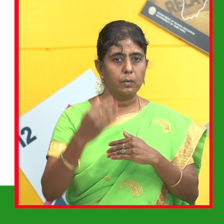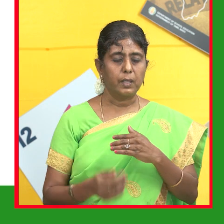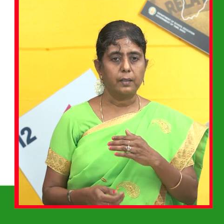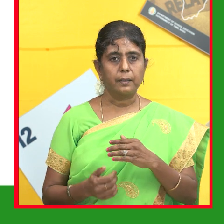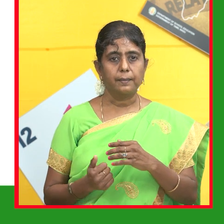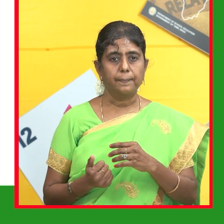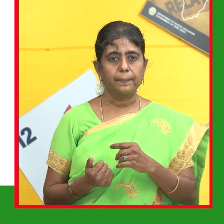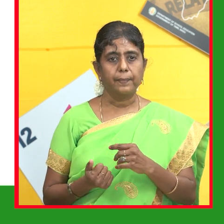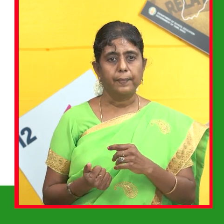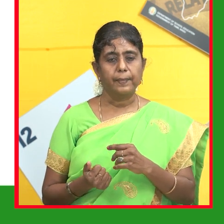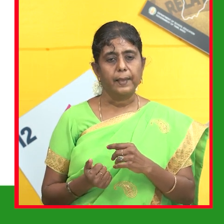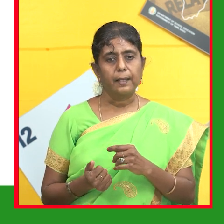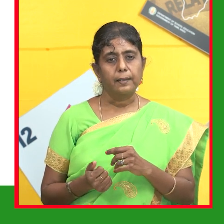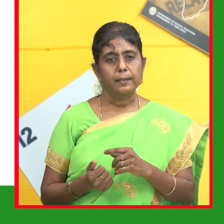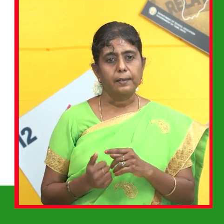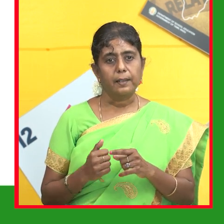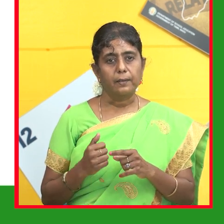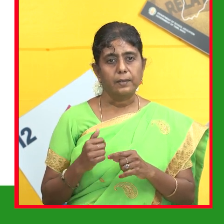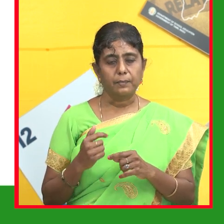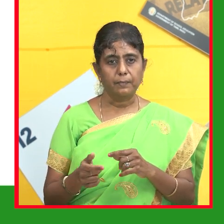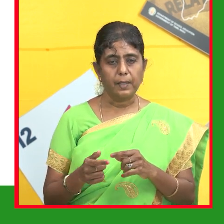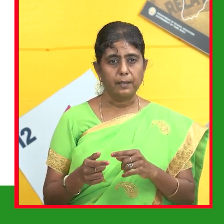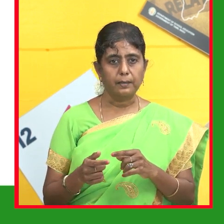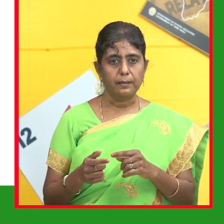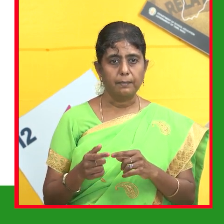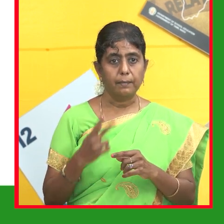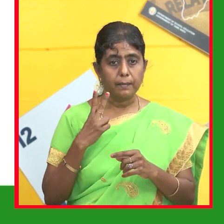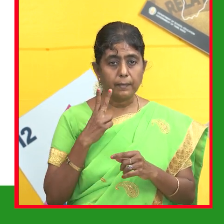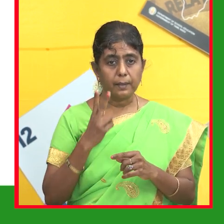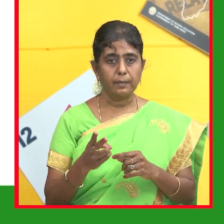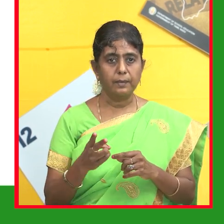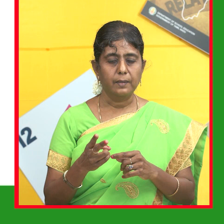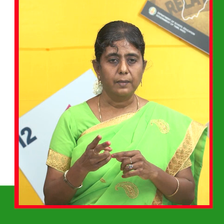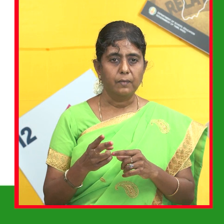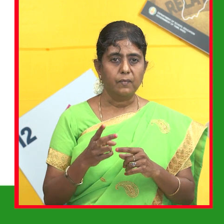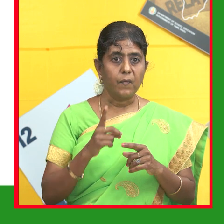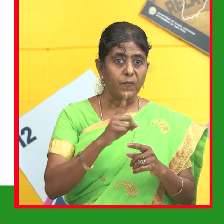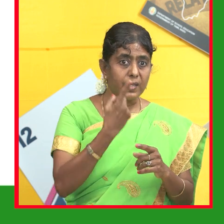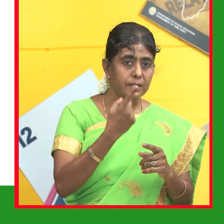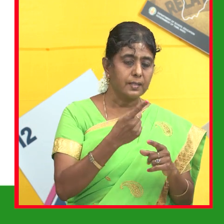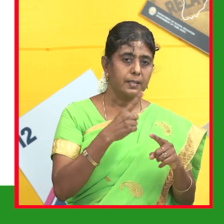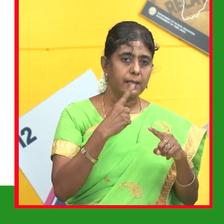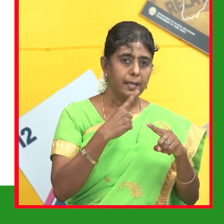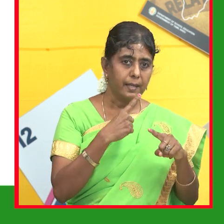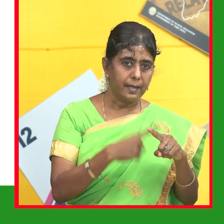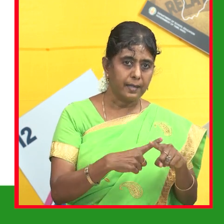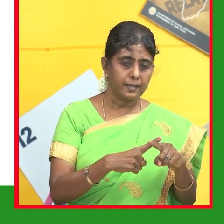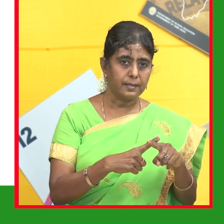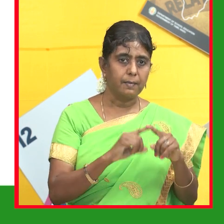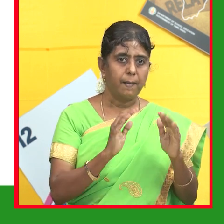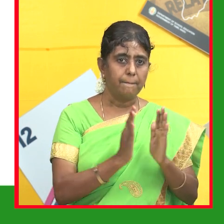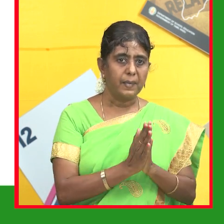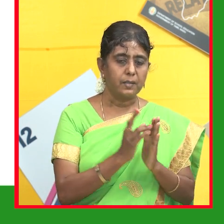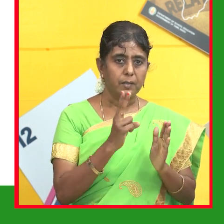the numerators? You have to compare the first rational expression